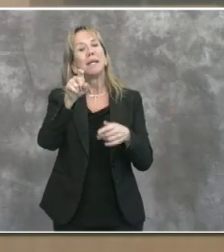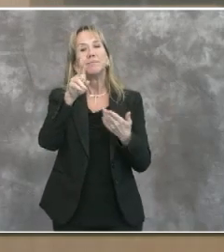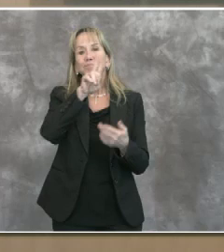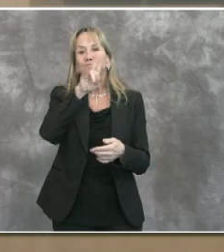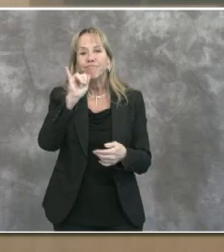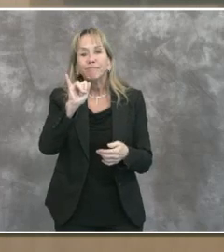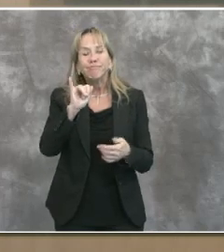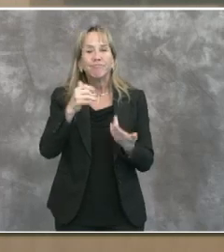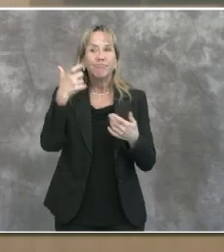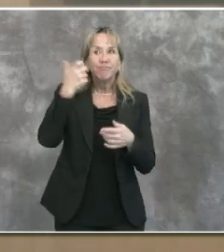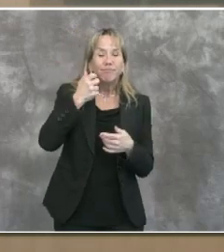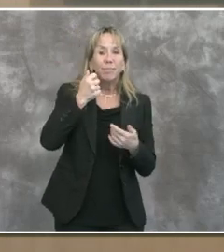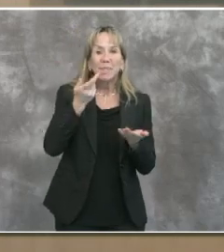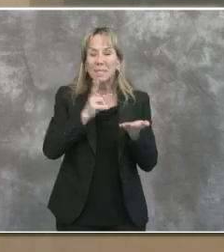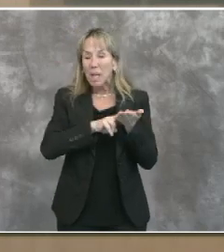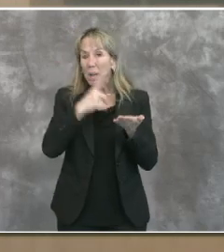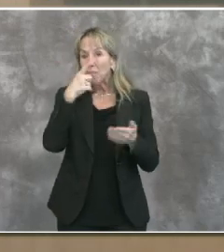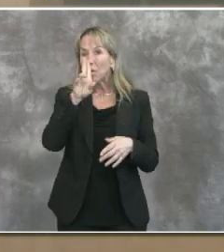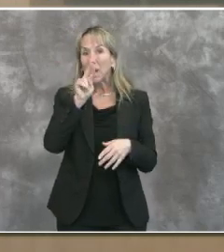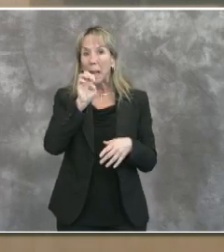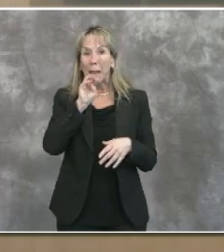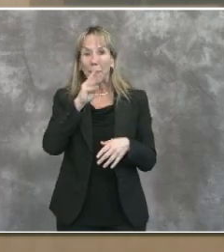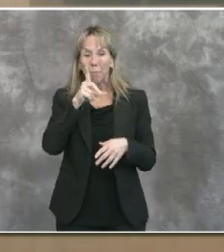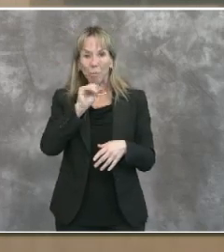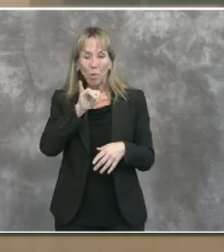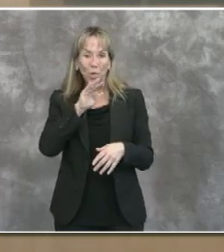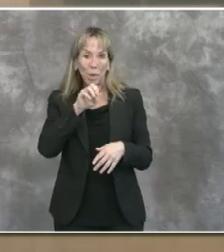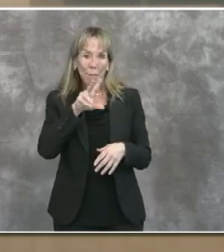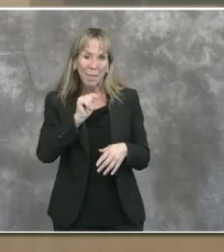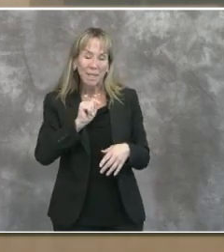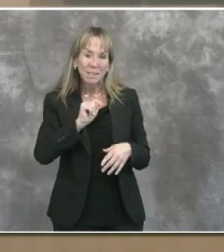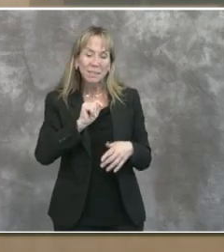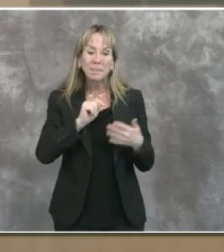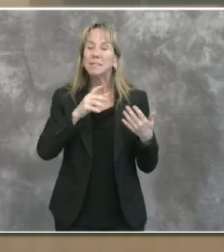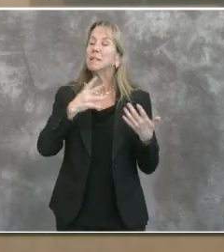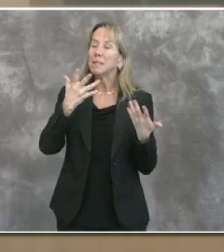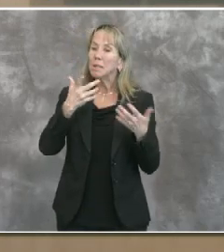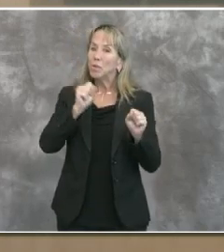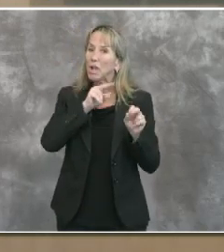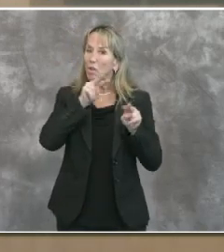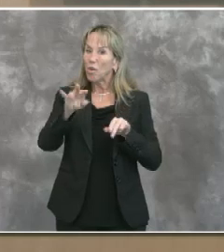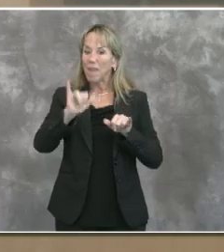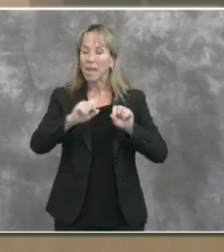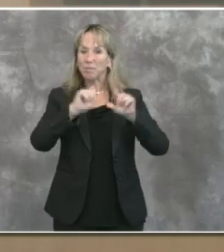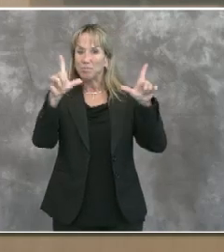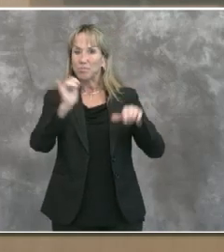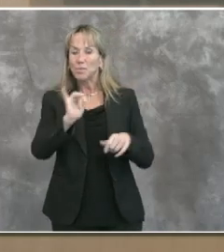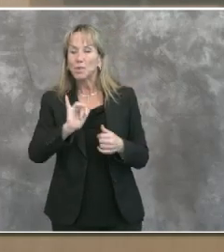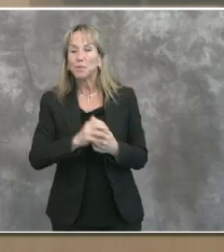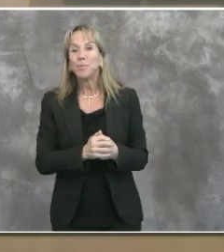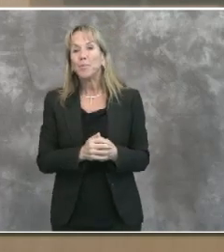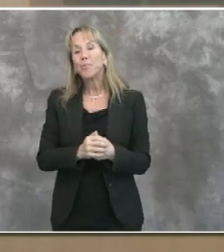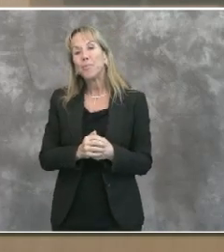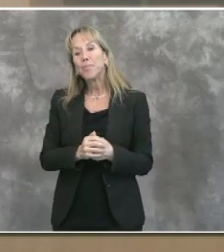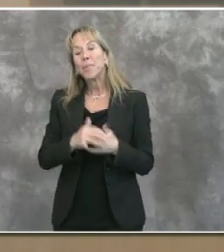as some may have seen, the governor and Secretary Julie Su of the California Workforce and Development Agency put in place